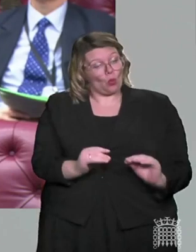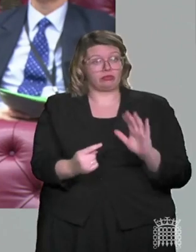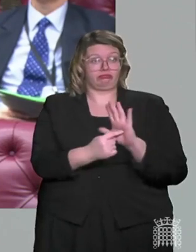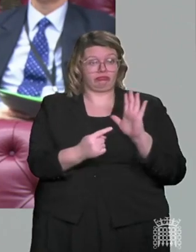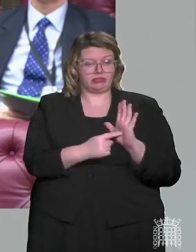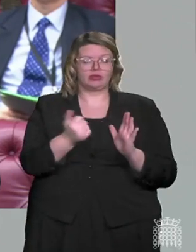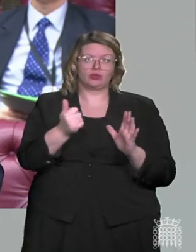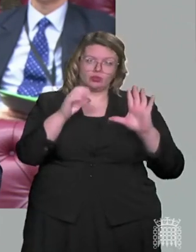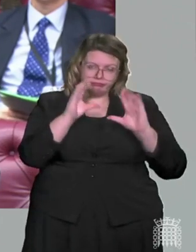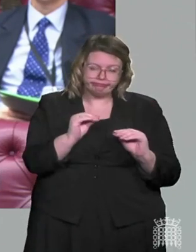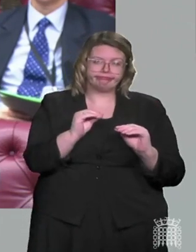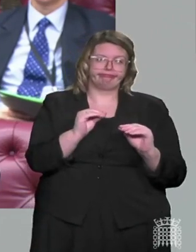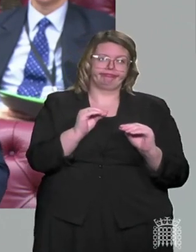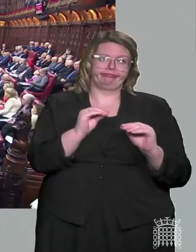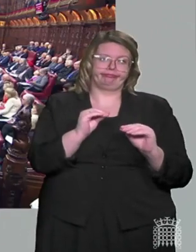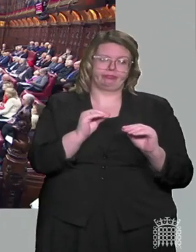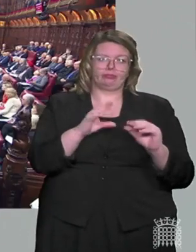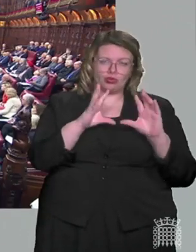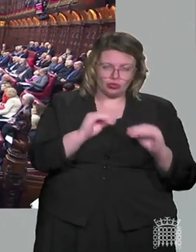aid in and to get the hostages out.